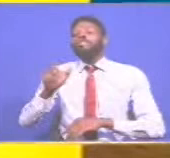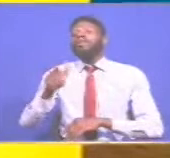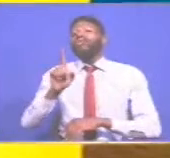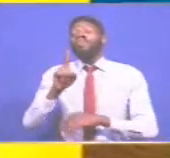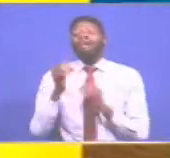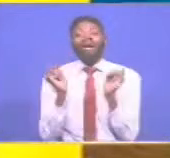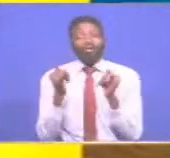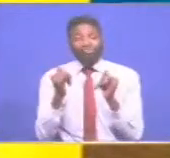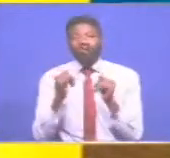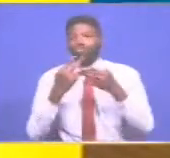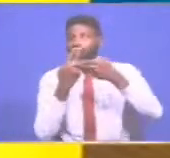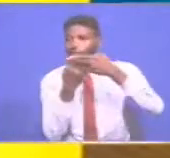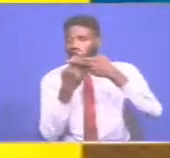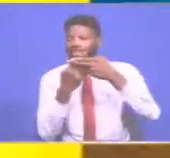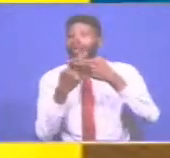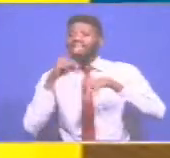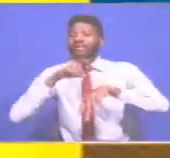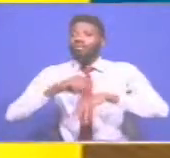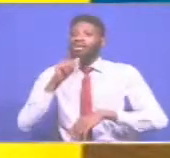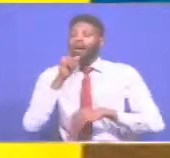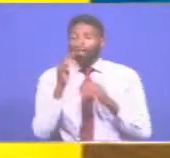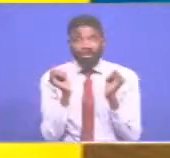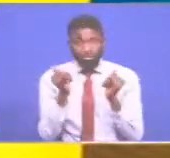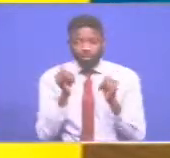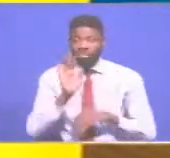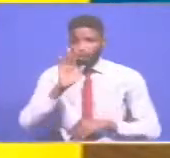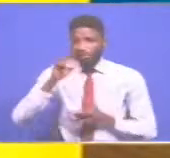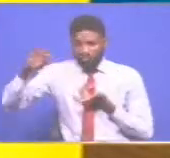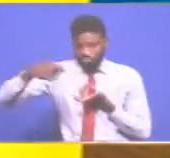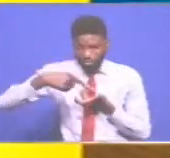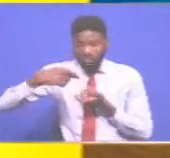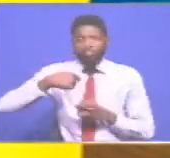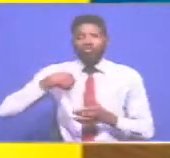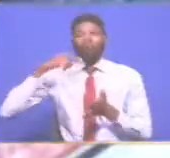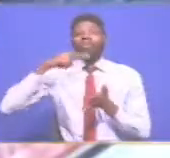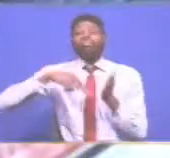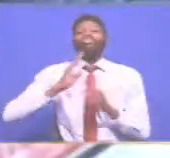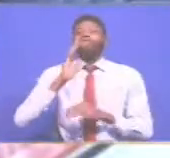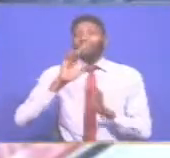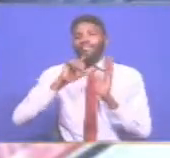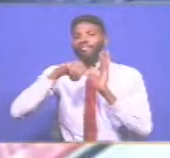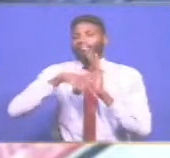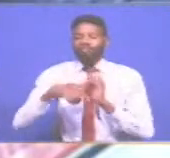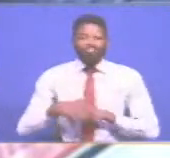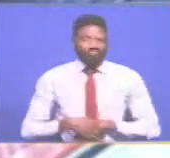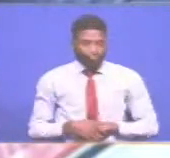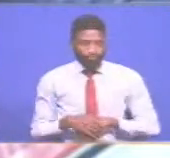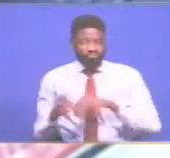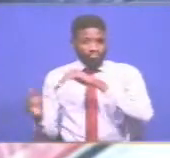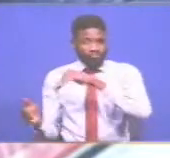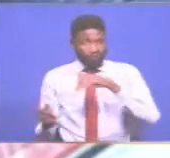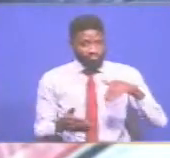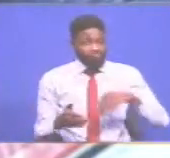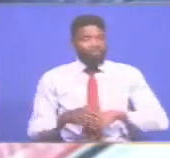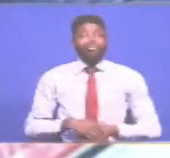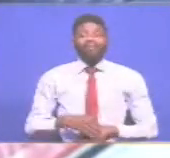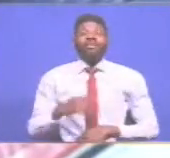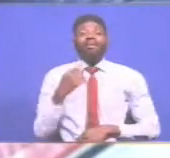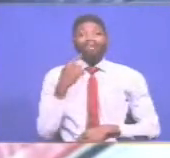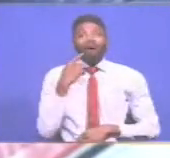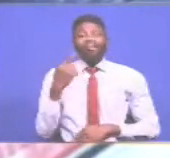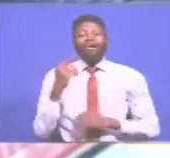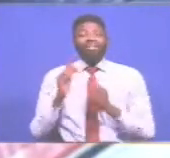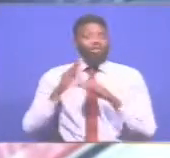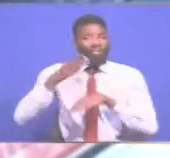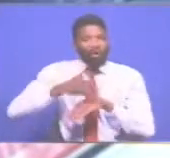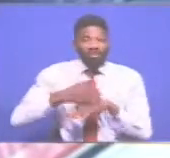be going through some of your feedback during this broadcast. Let's now get started. And hundreds of learners in Baringo